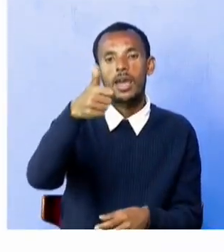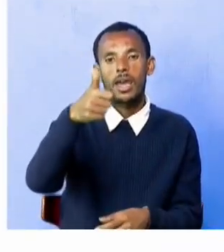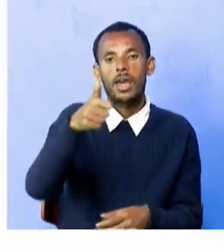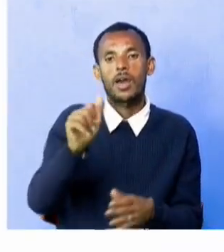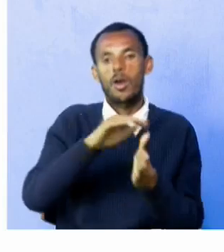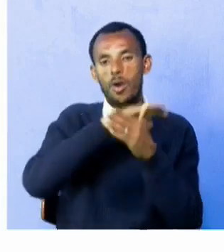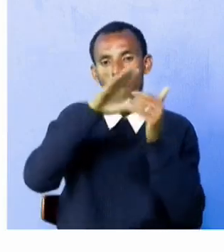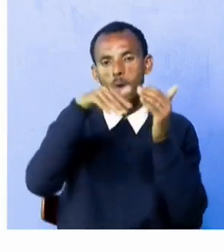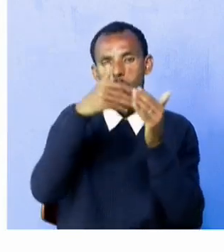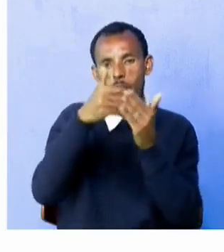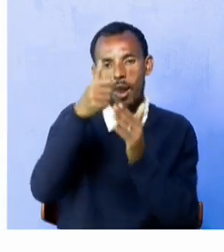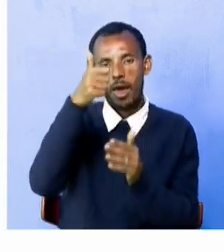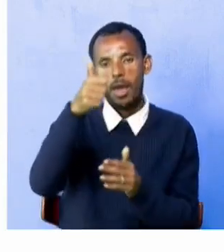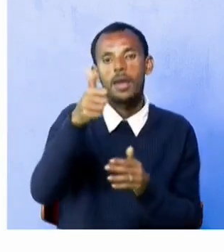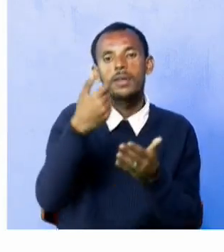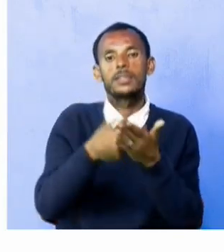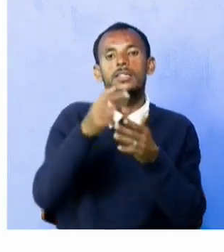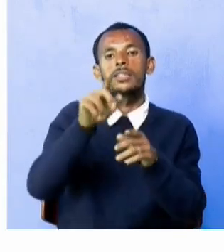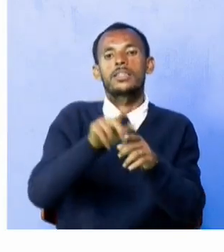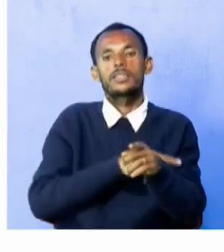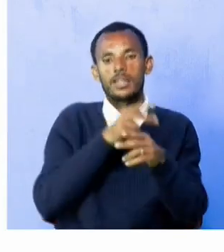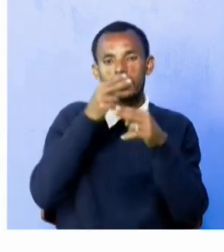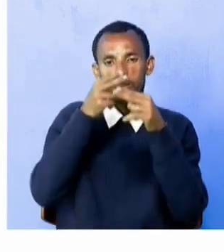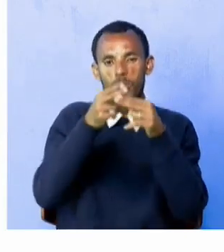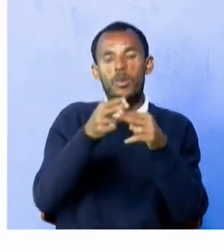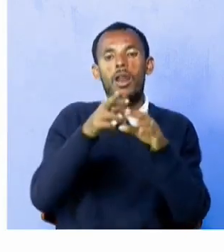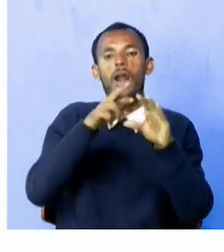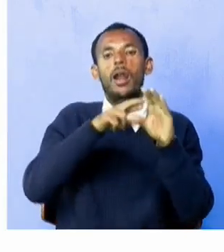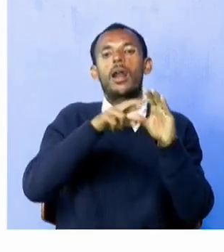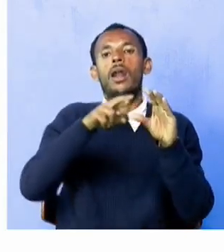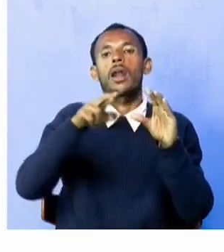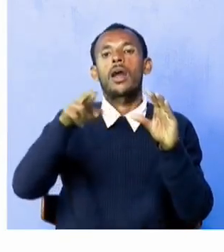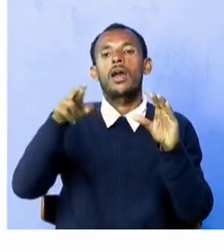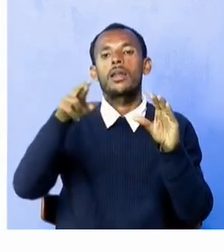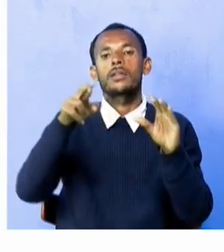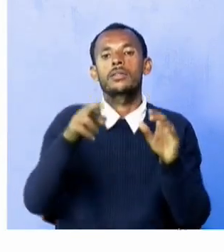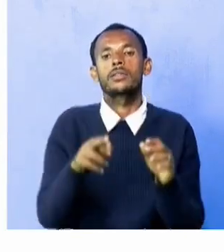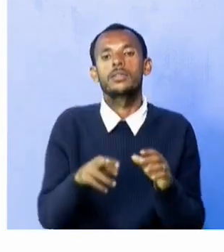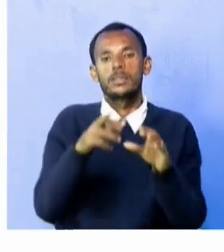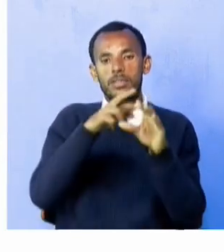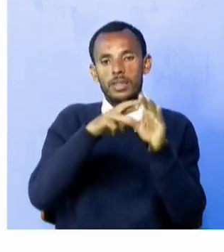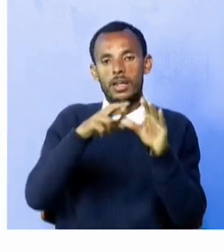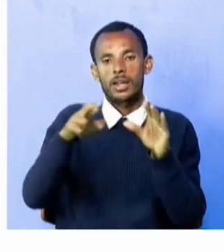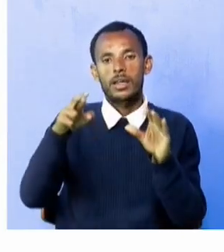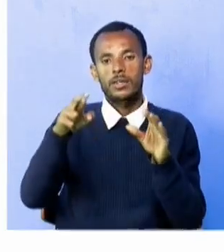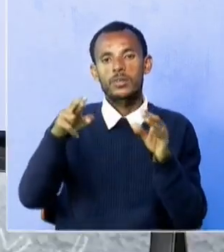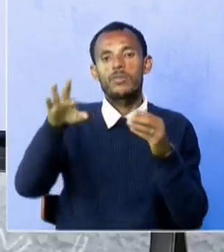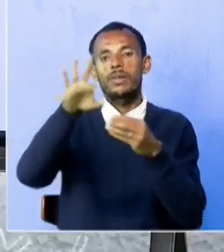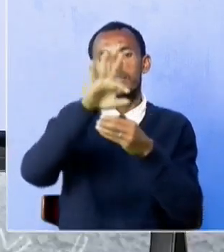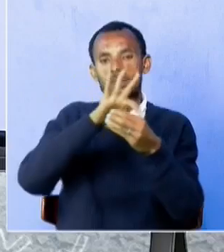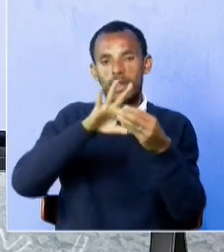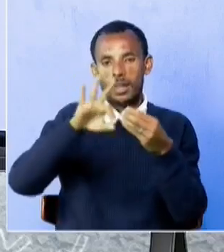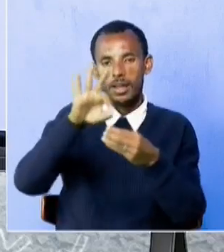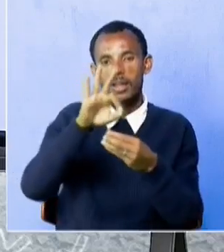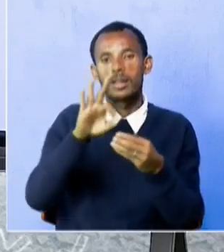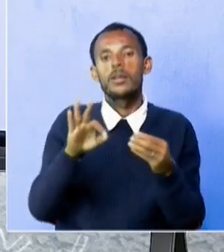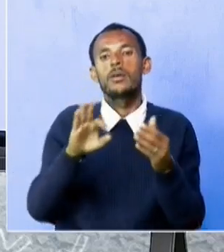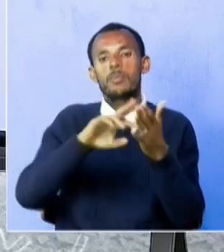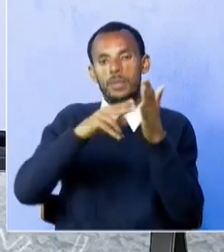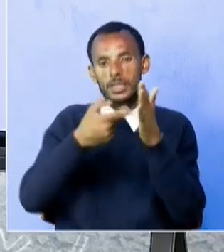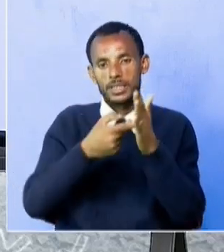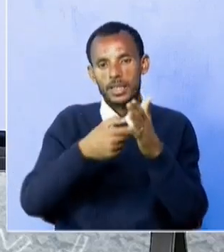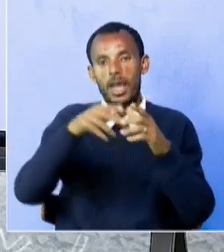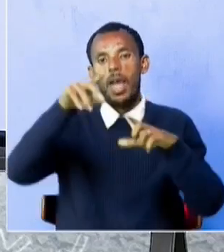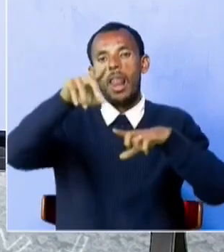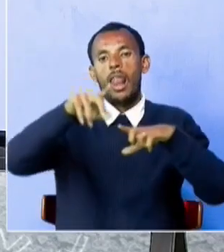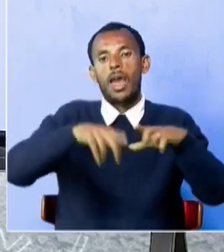OA, this distance is called the radius. Okay, the radius of a circle is a line segment